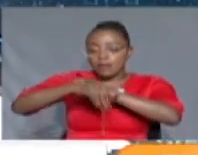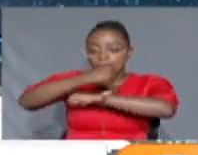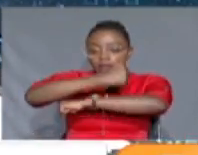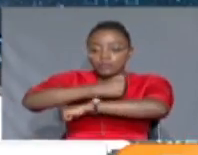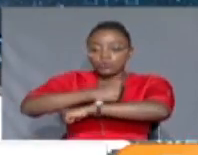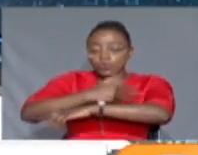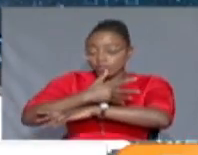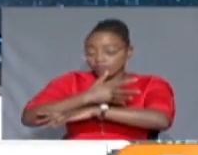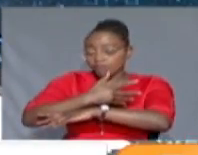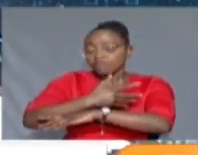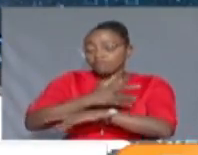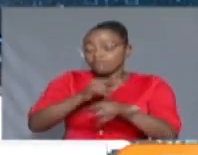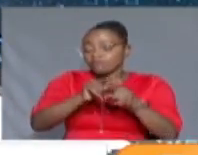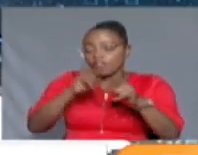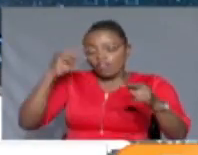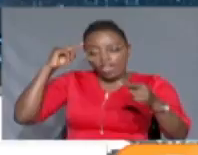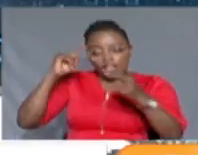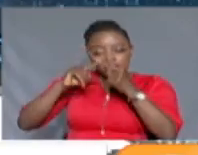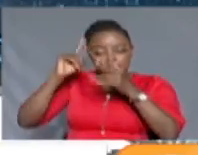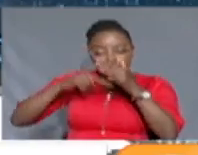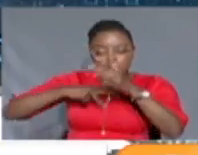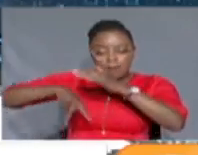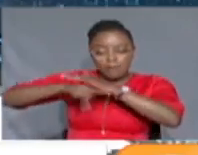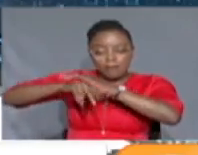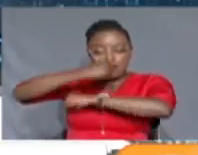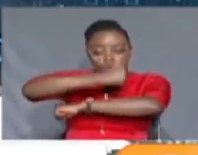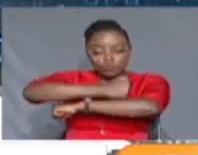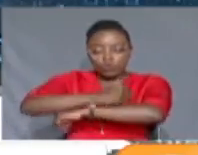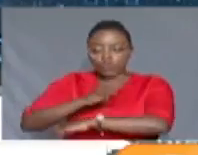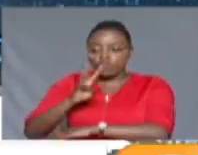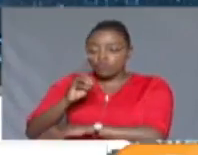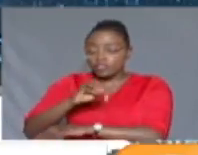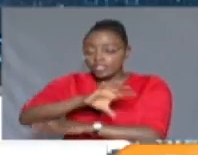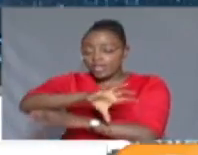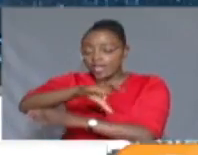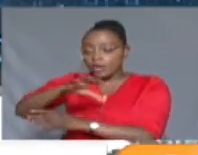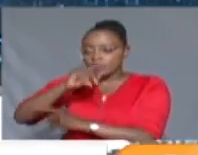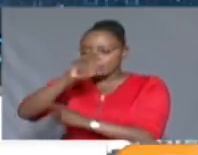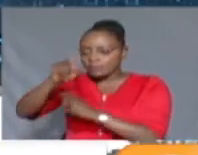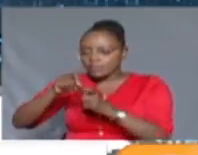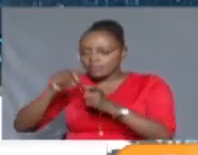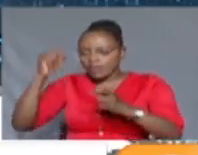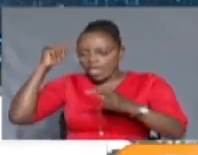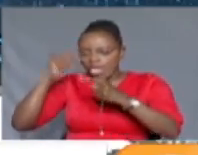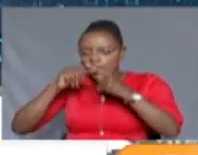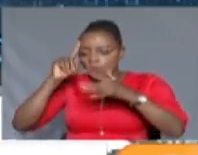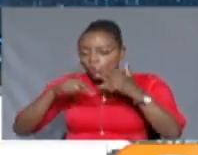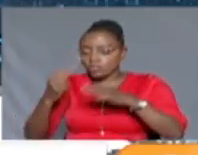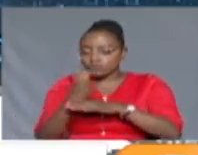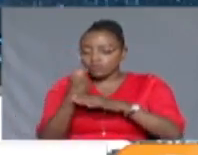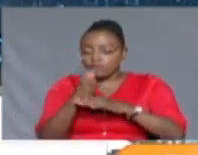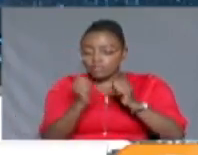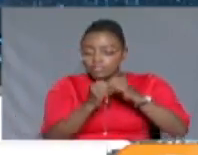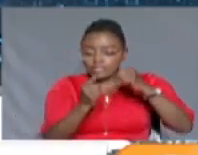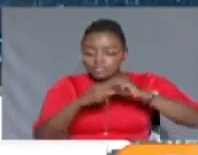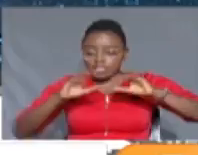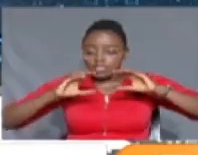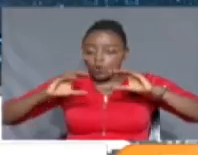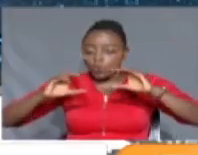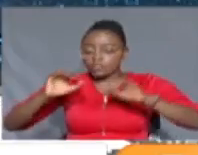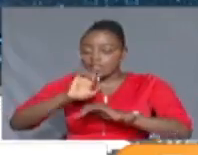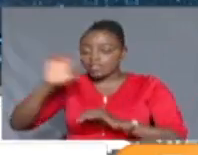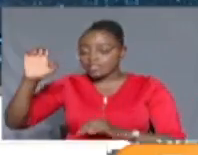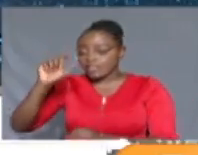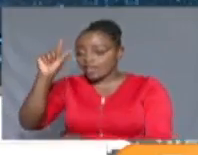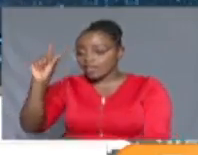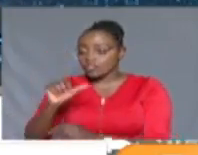the country. The hope is to target primary schools in over 40 counties, with a specific aim of training 16 coaches in the eastern region and